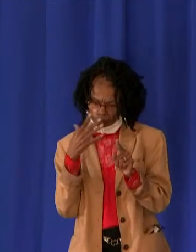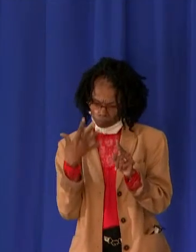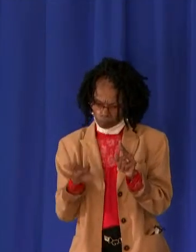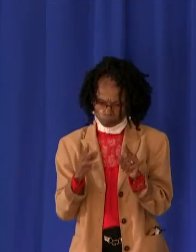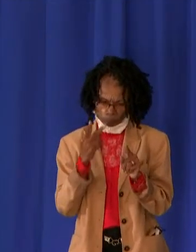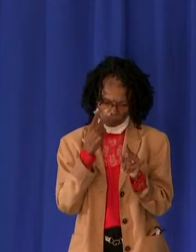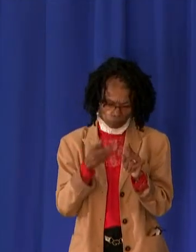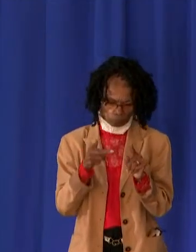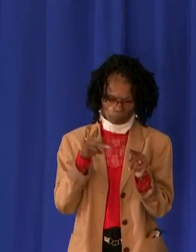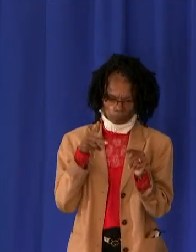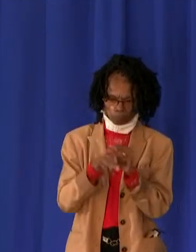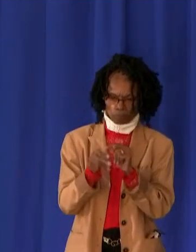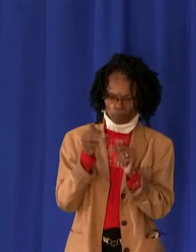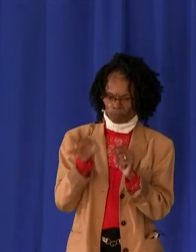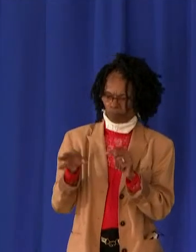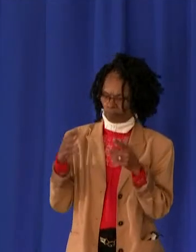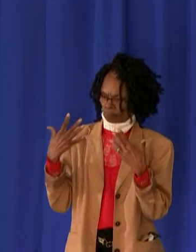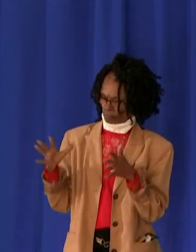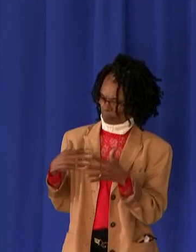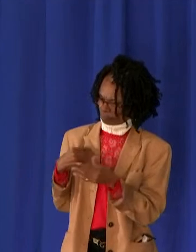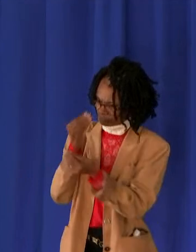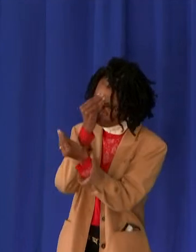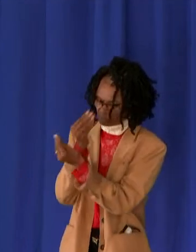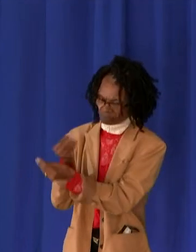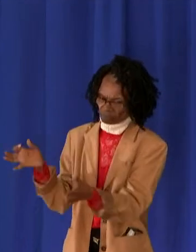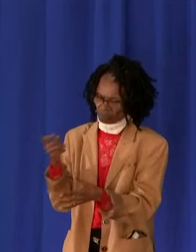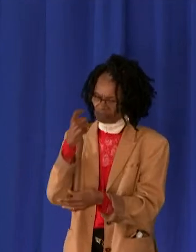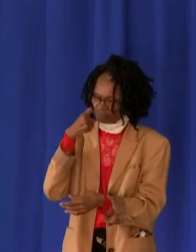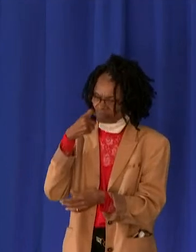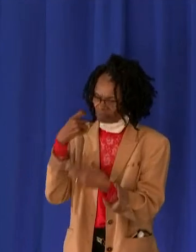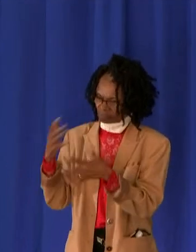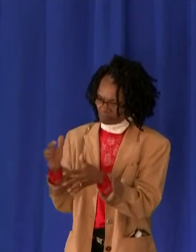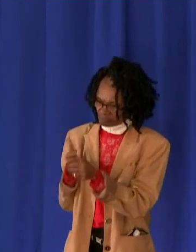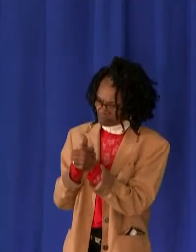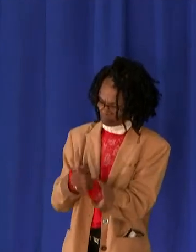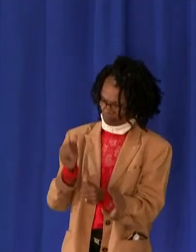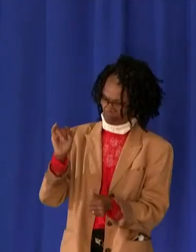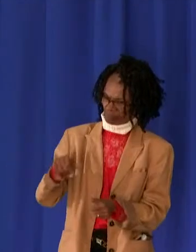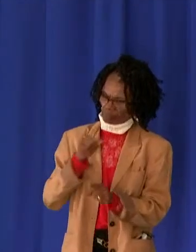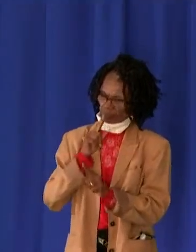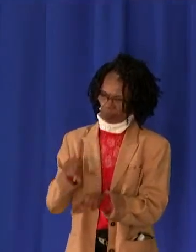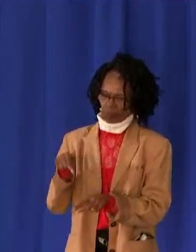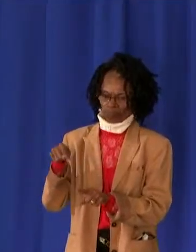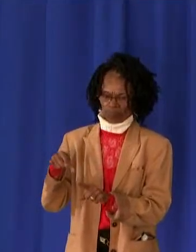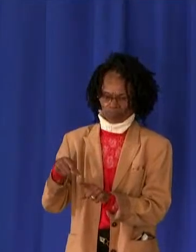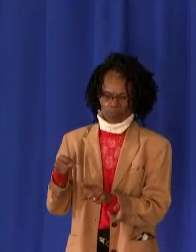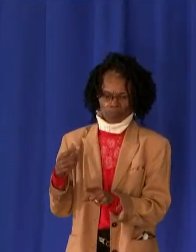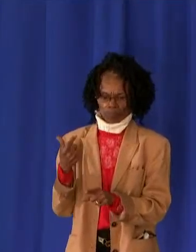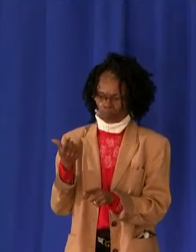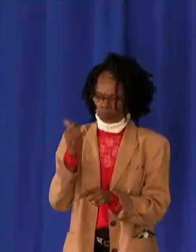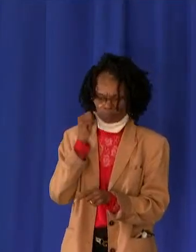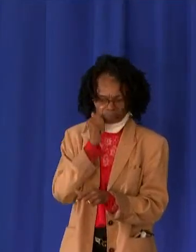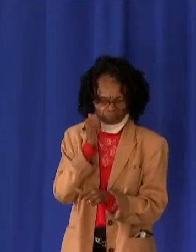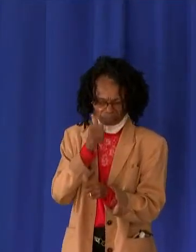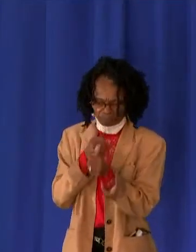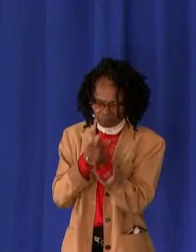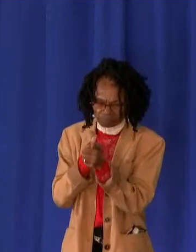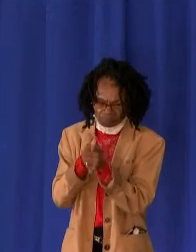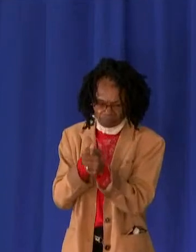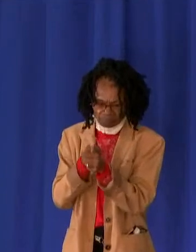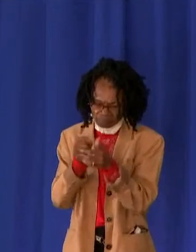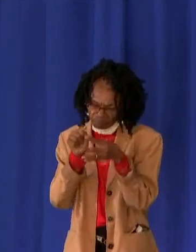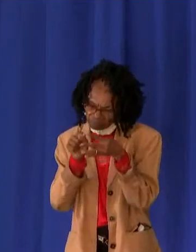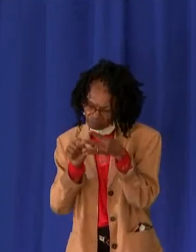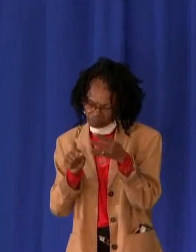now? Well, we shared with you the metrics that we follow, and that we follow each and every day, that